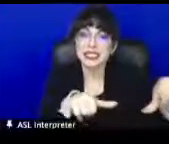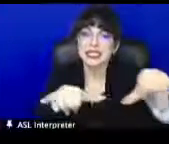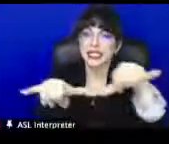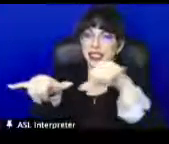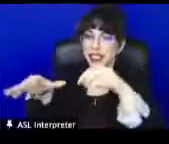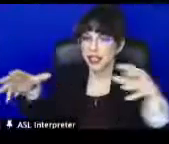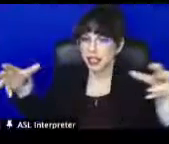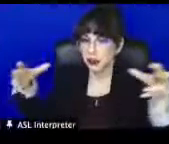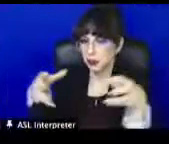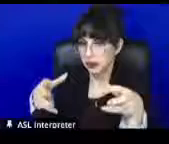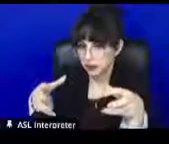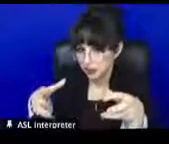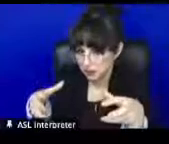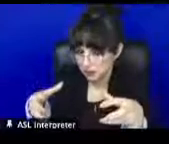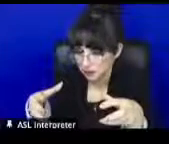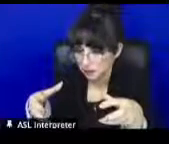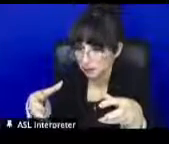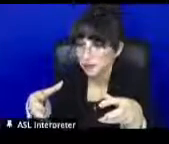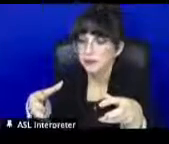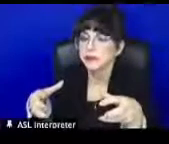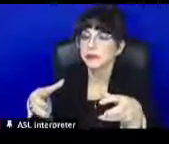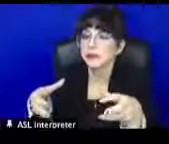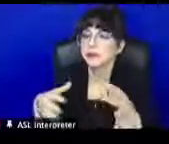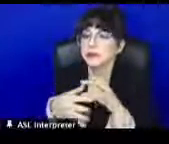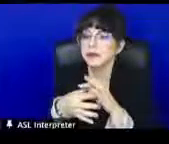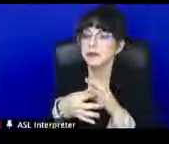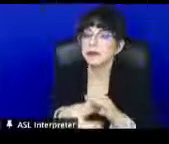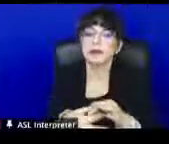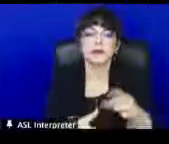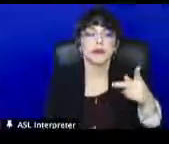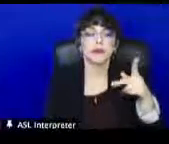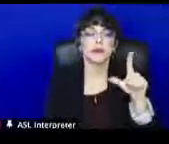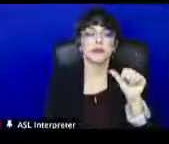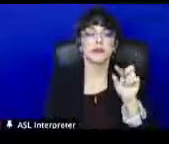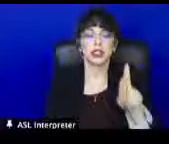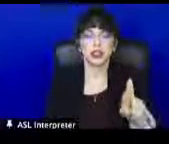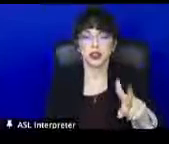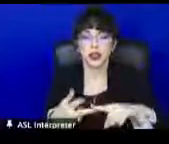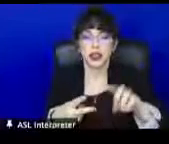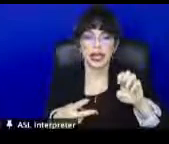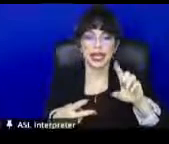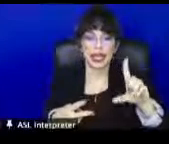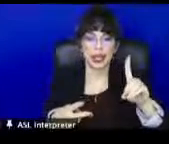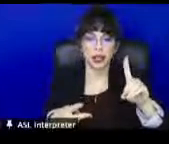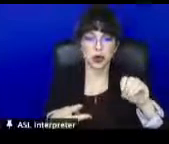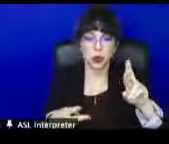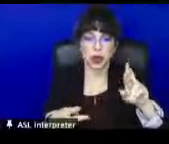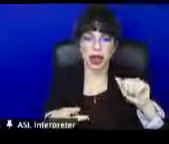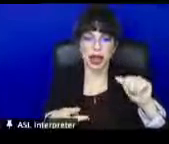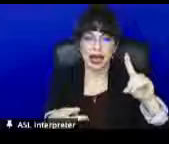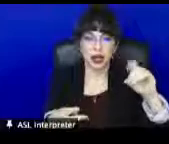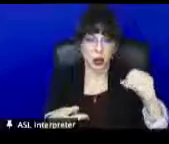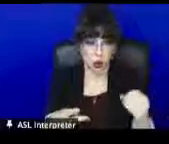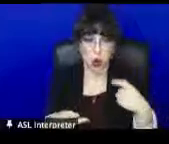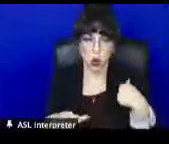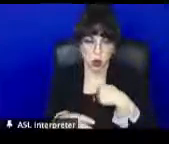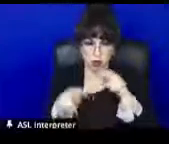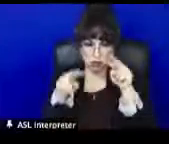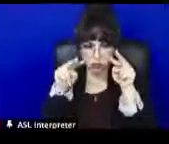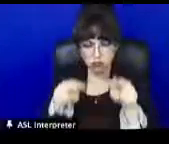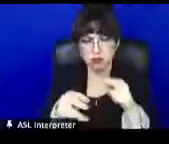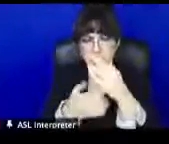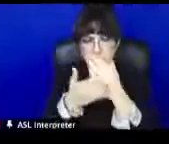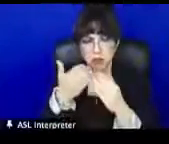As far as the areas in Placer and El Dorado, what we're looking at is the parts on